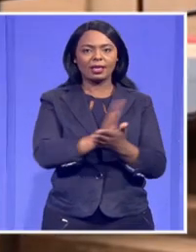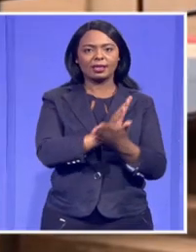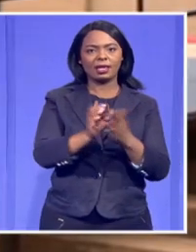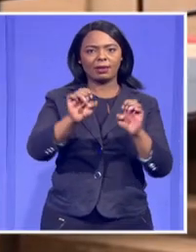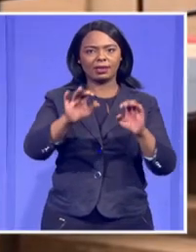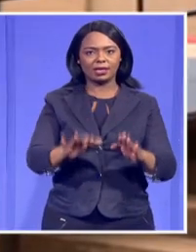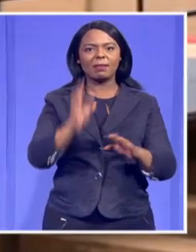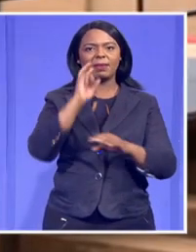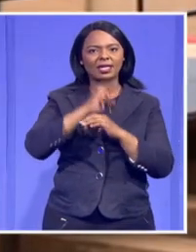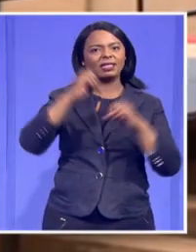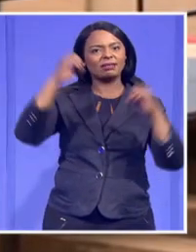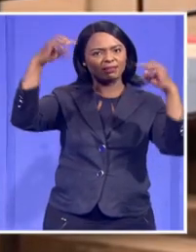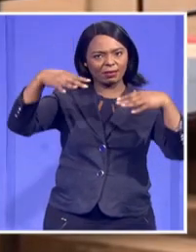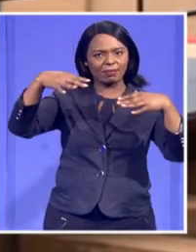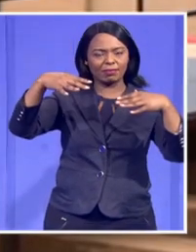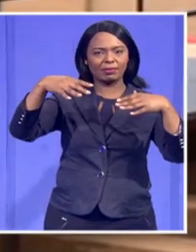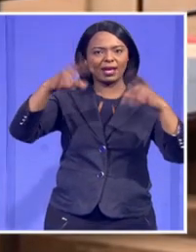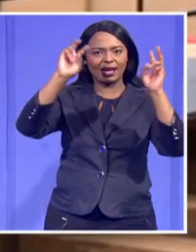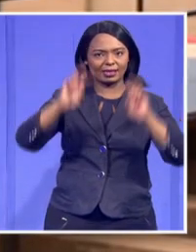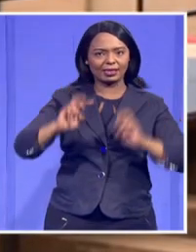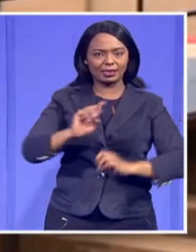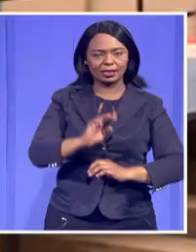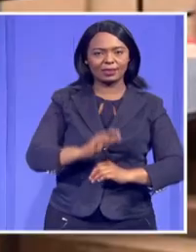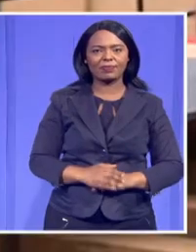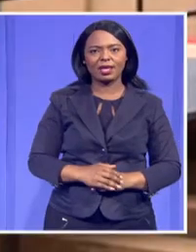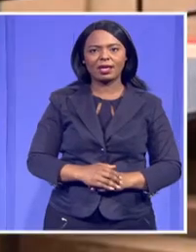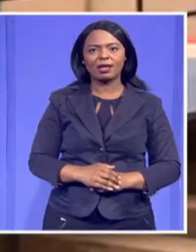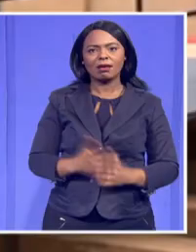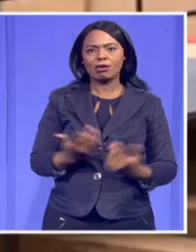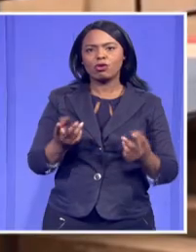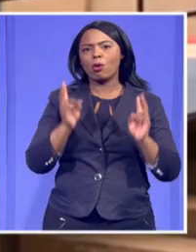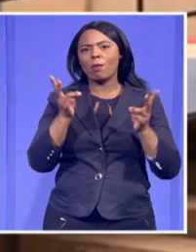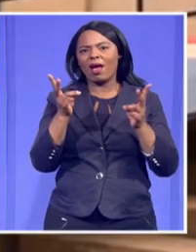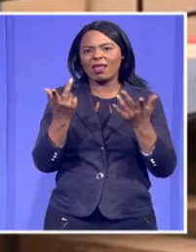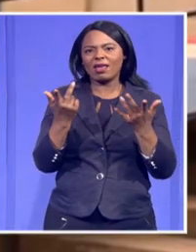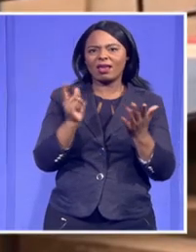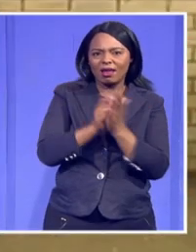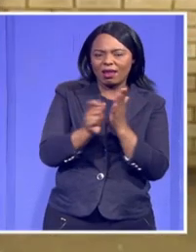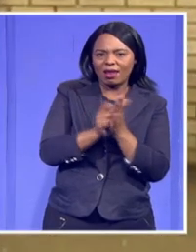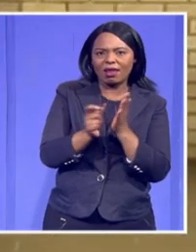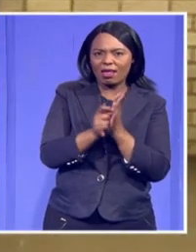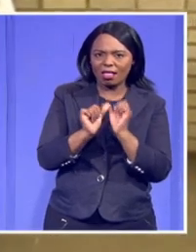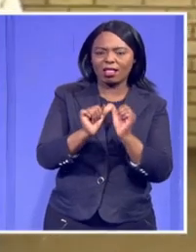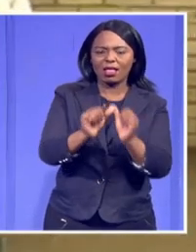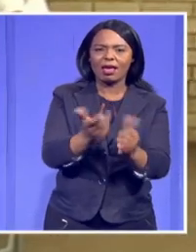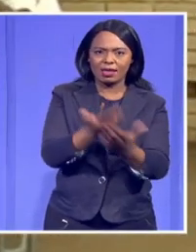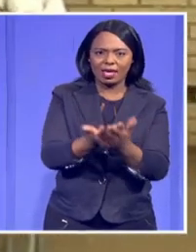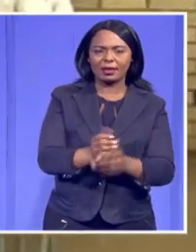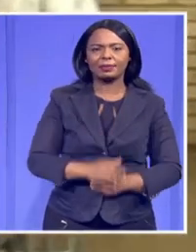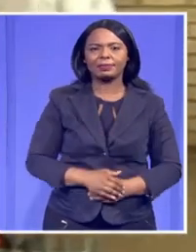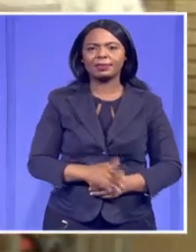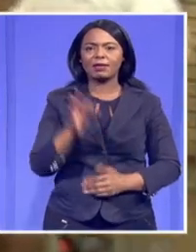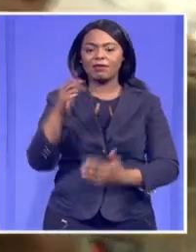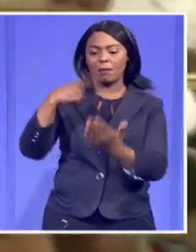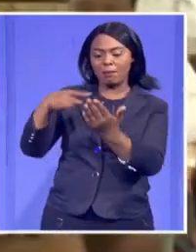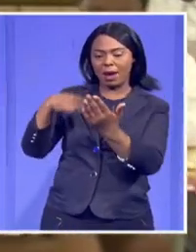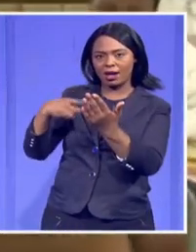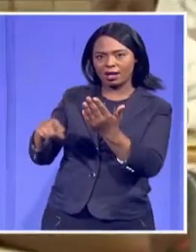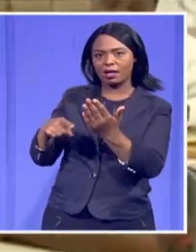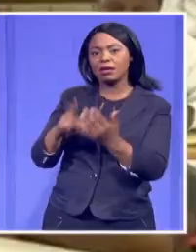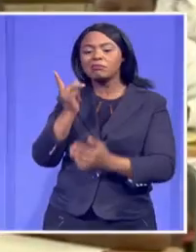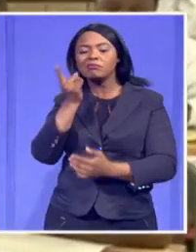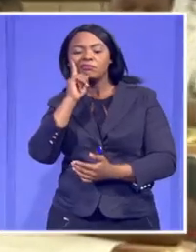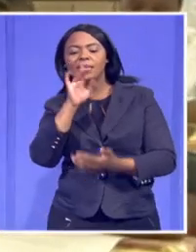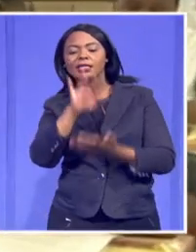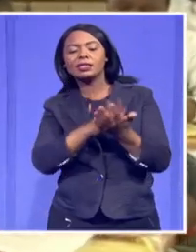require electricity, so in our classes we normally have light, so we'll be able to cope. When there's marking, we'll see if it's